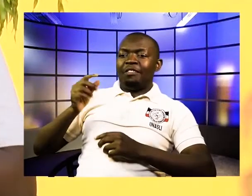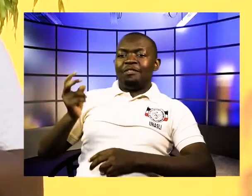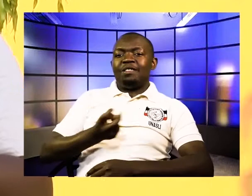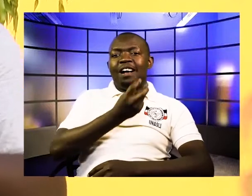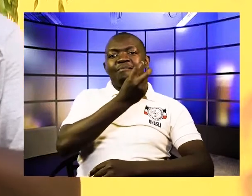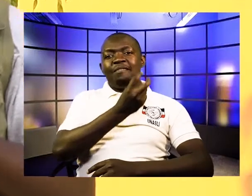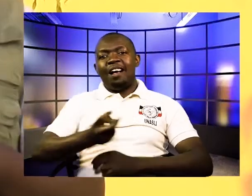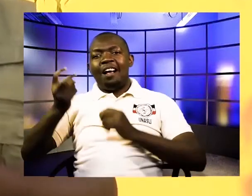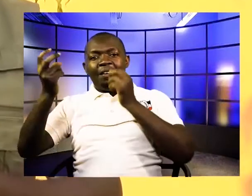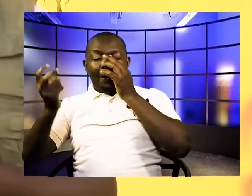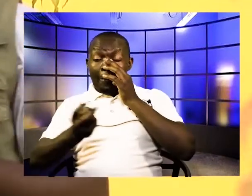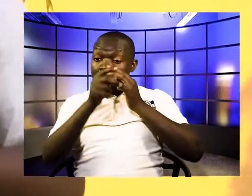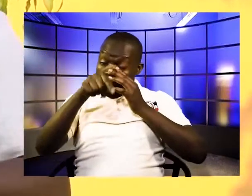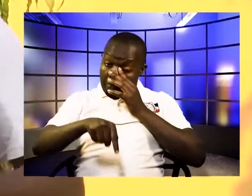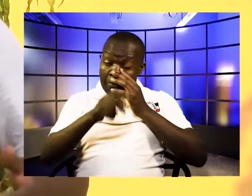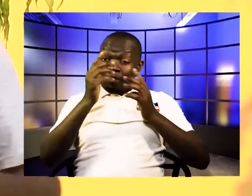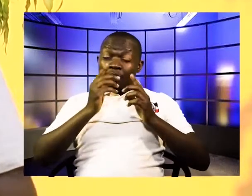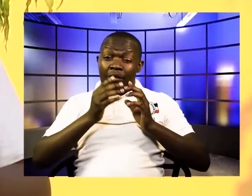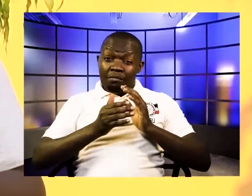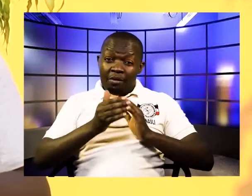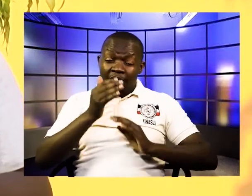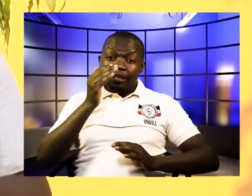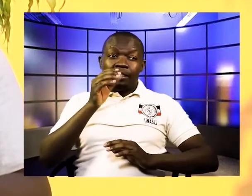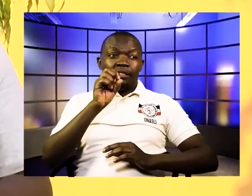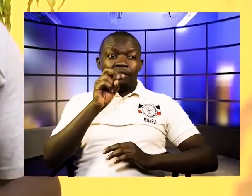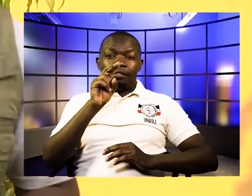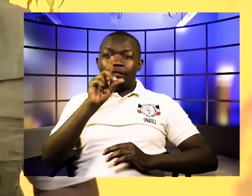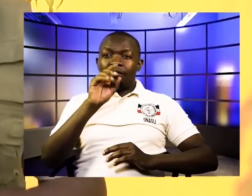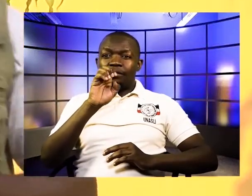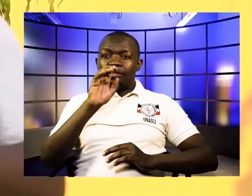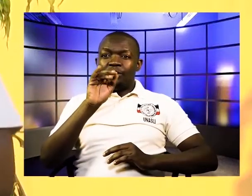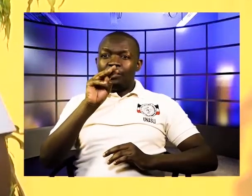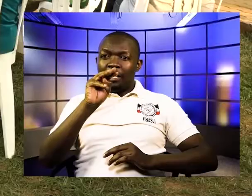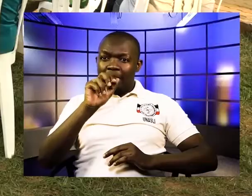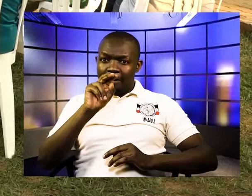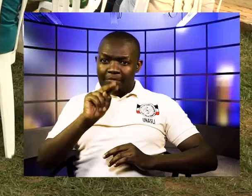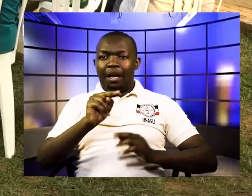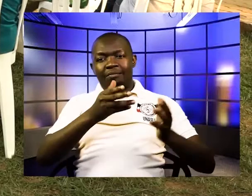Professor Sulaiman Kasiye to introduce our dear guest. Thank you very much.